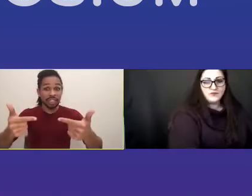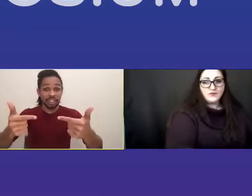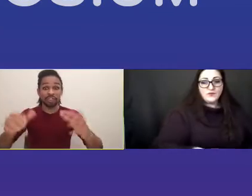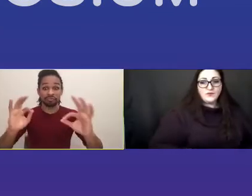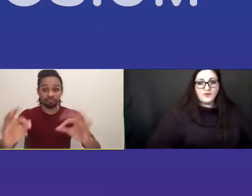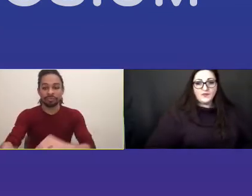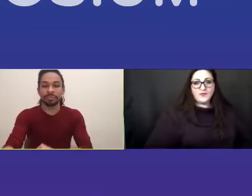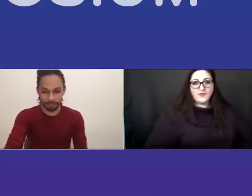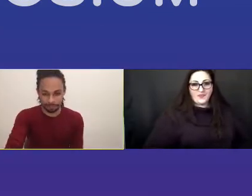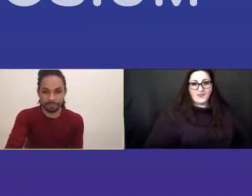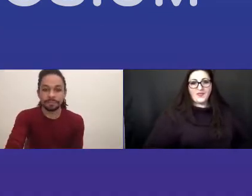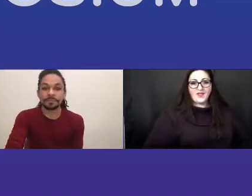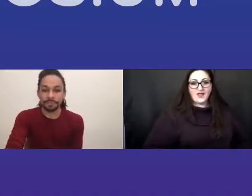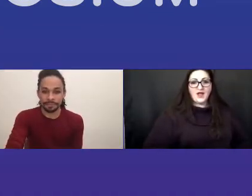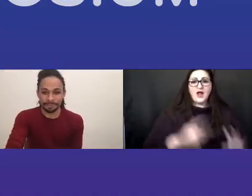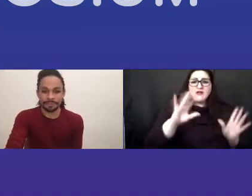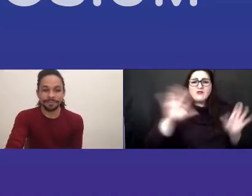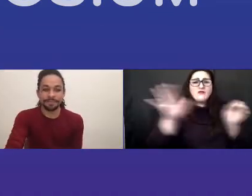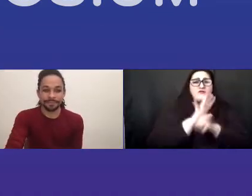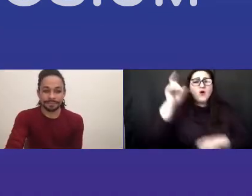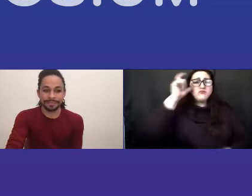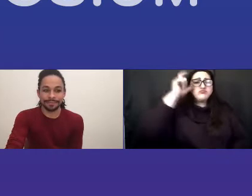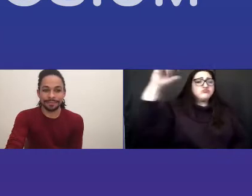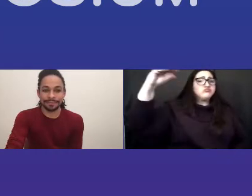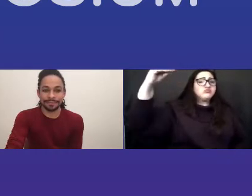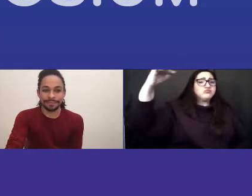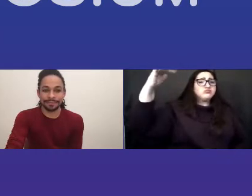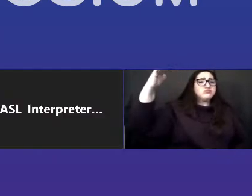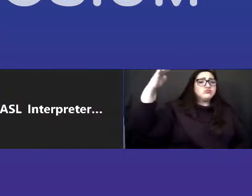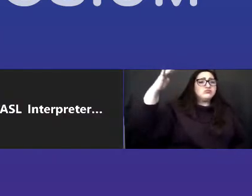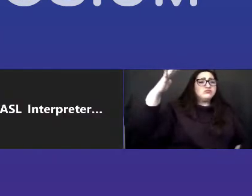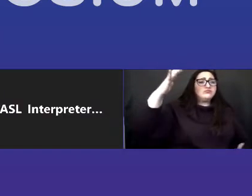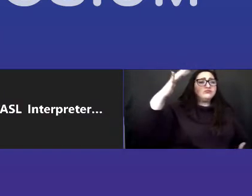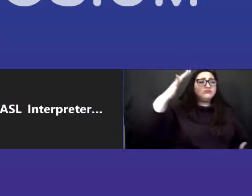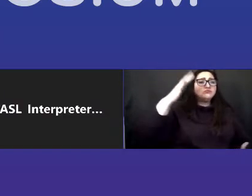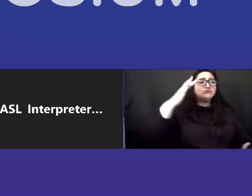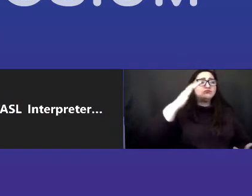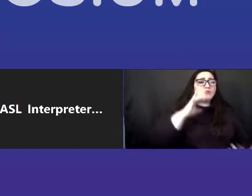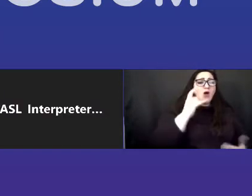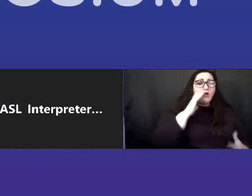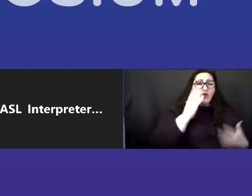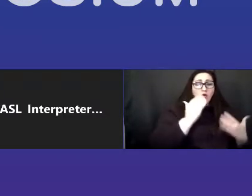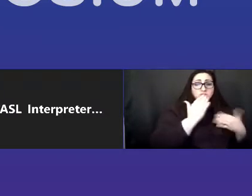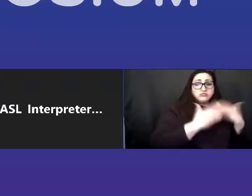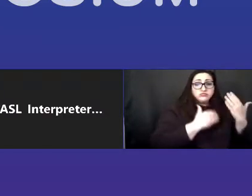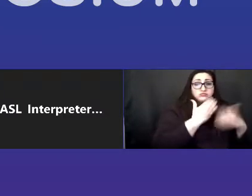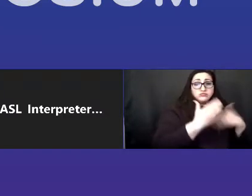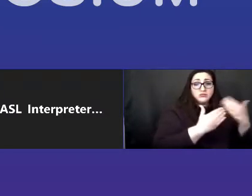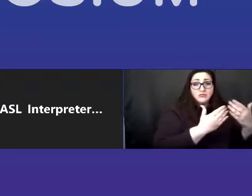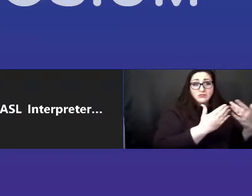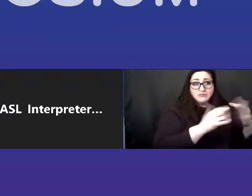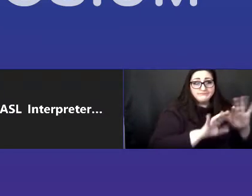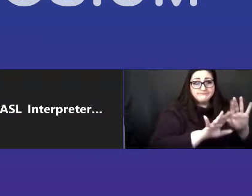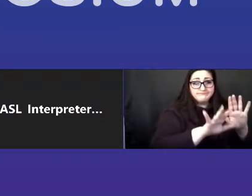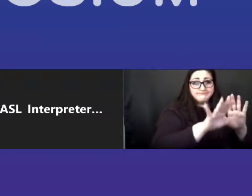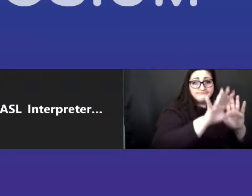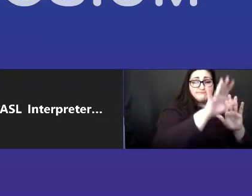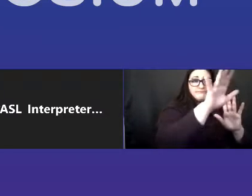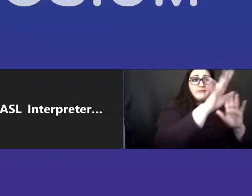moon that will move and propel us past where we are, through